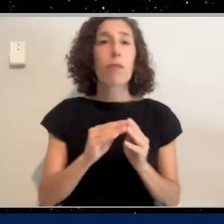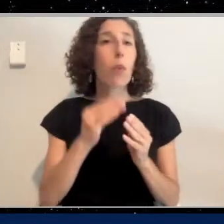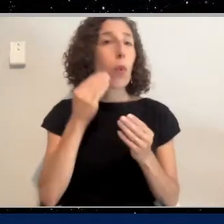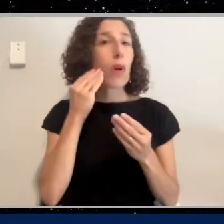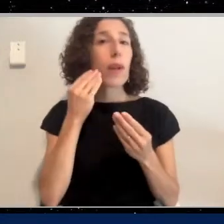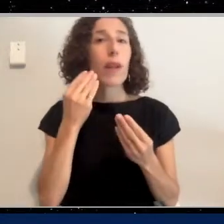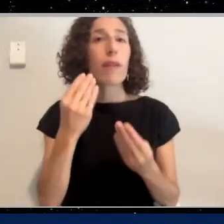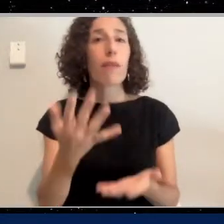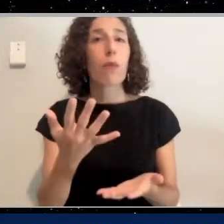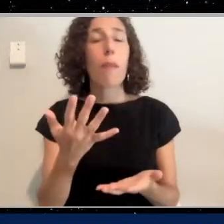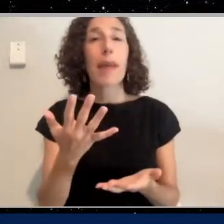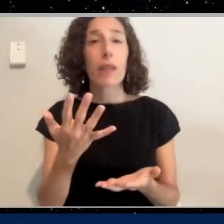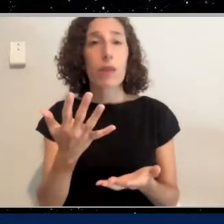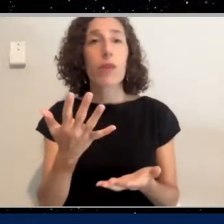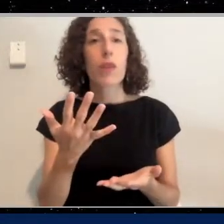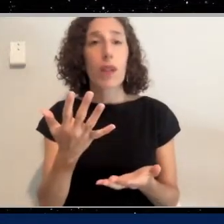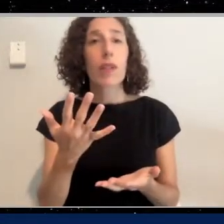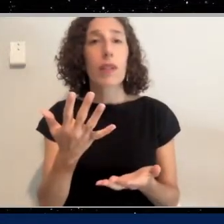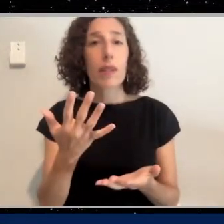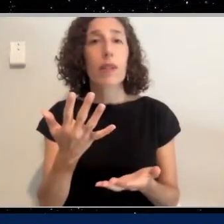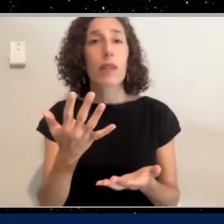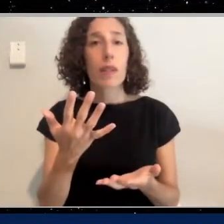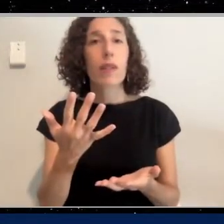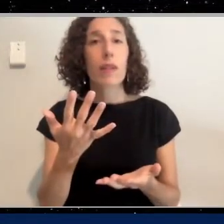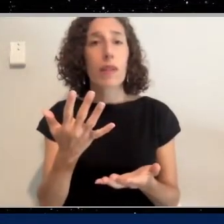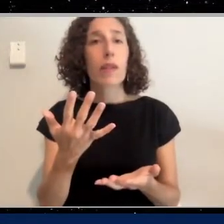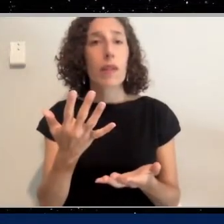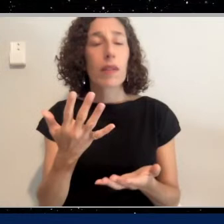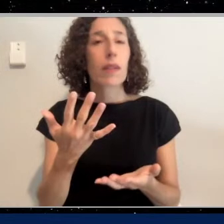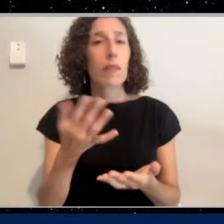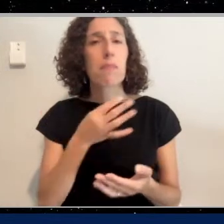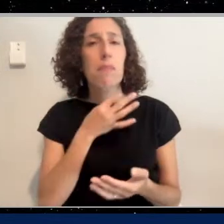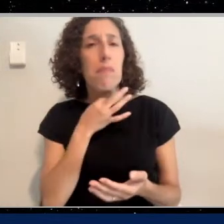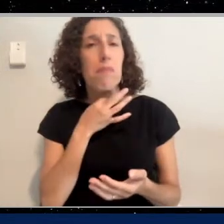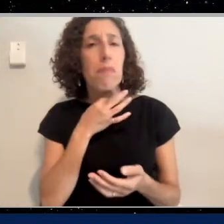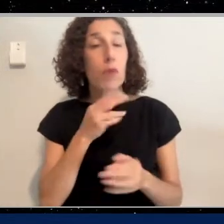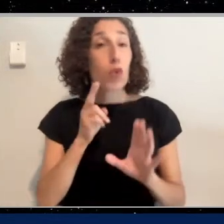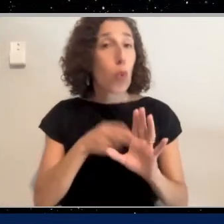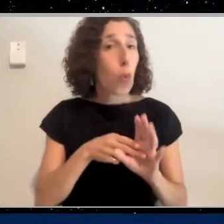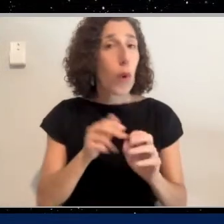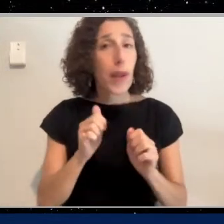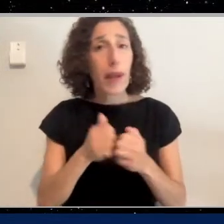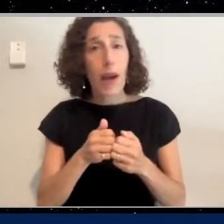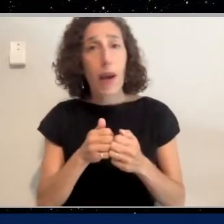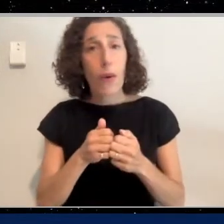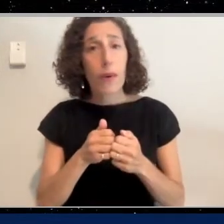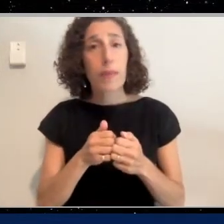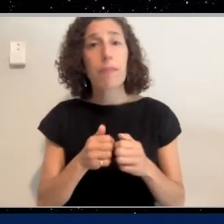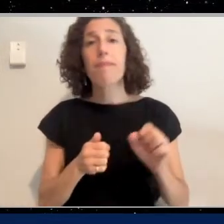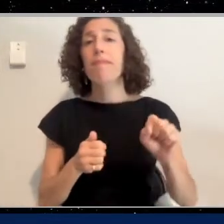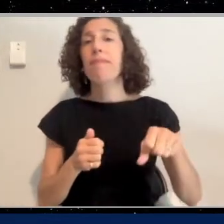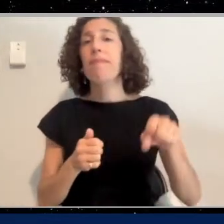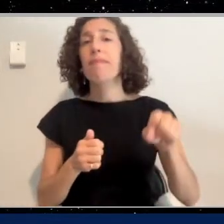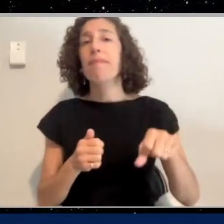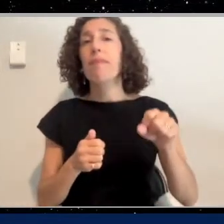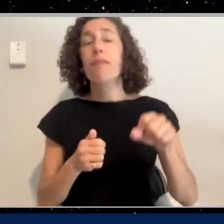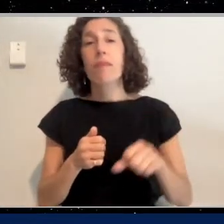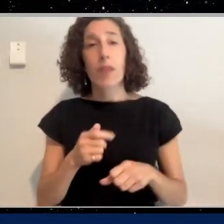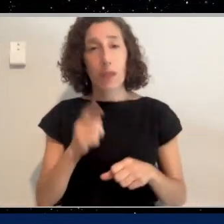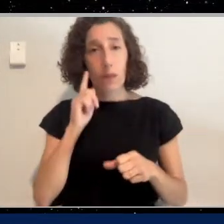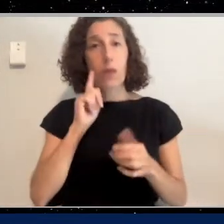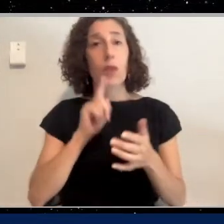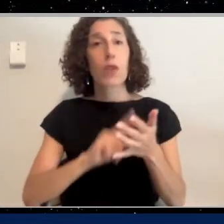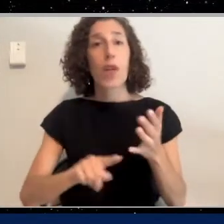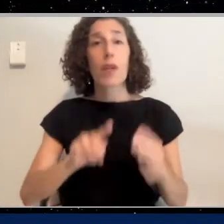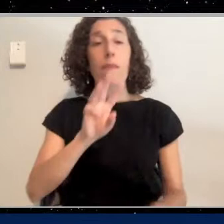Is it open for people to participate in? How does that work? Yeah, so there's a little bit of information about that on our website.